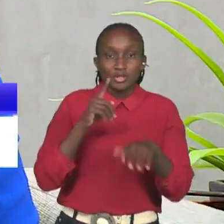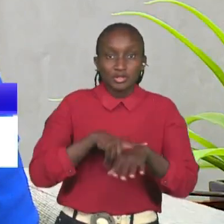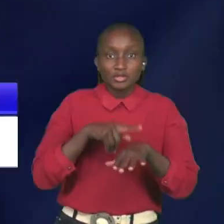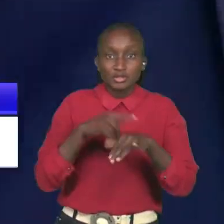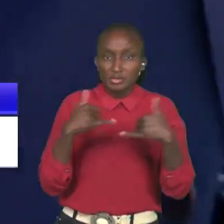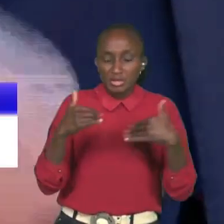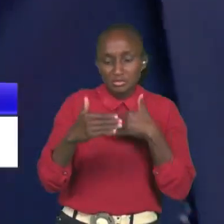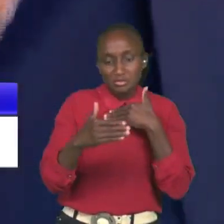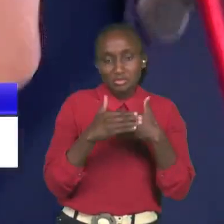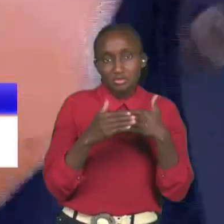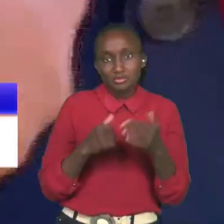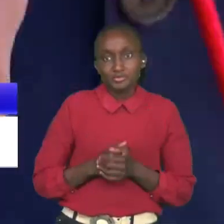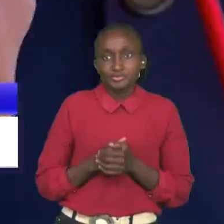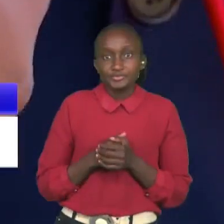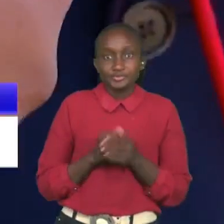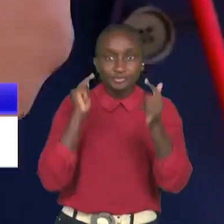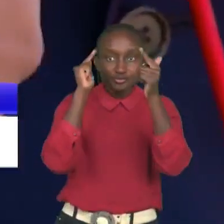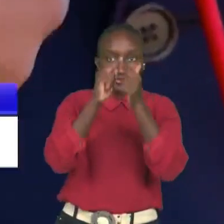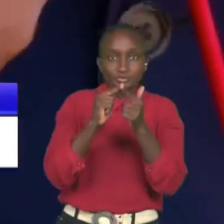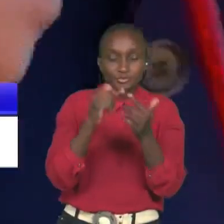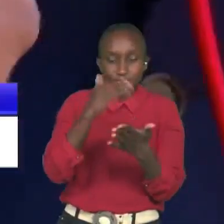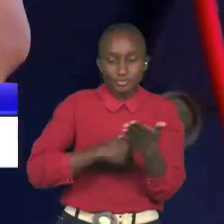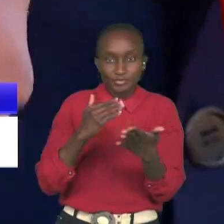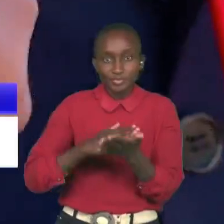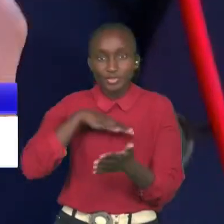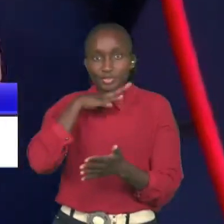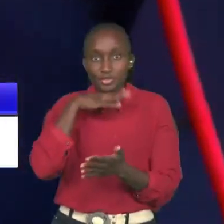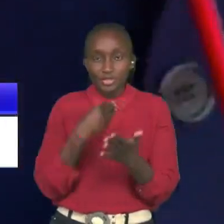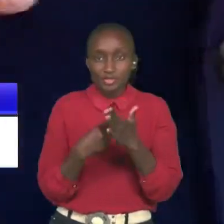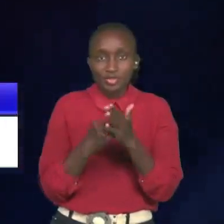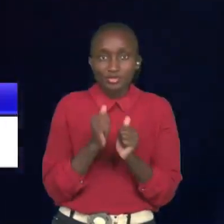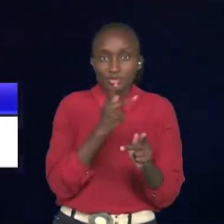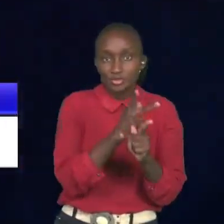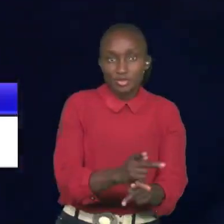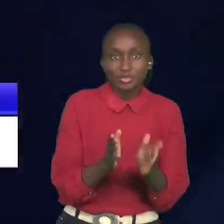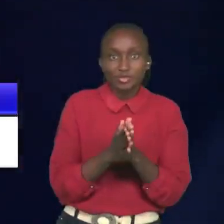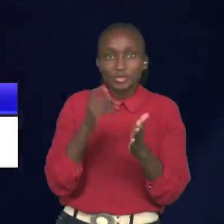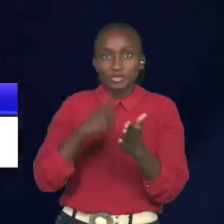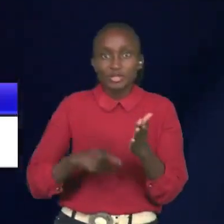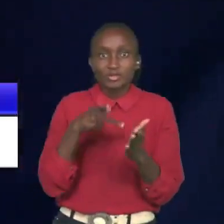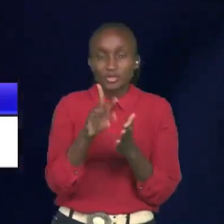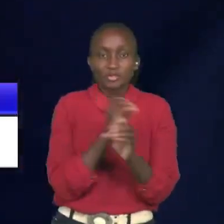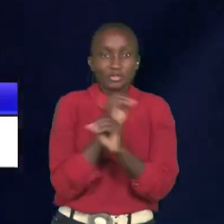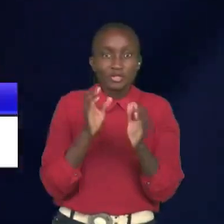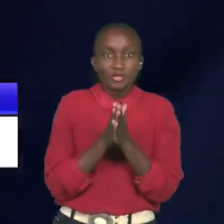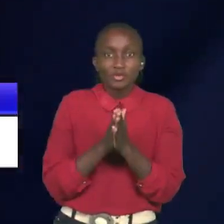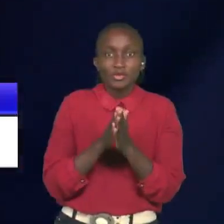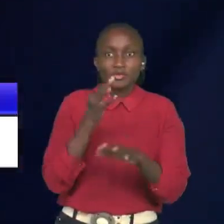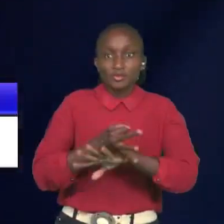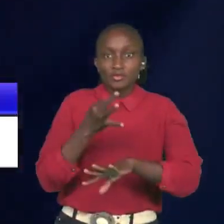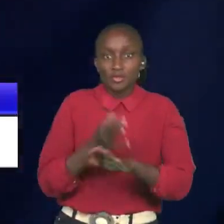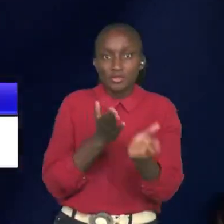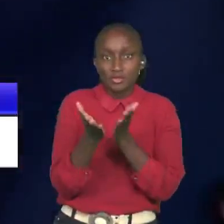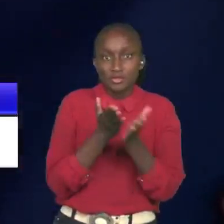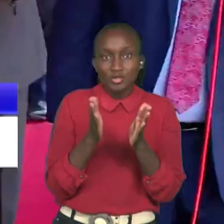bit short. Is aimed at flushing out dirty money being hoarded by tax evaders, crooked businessmen and